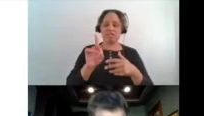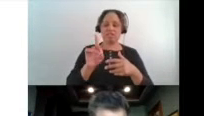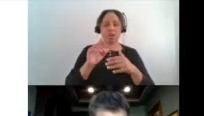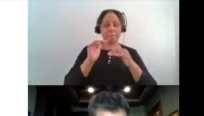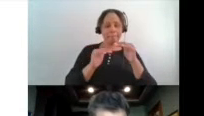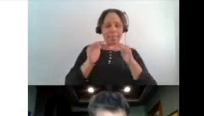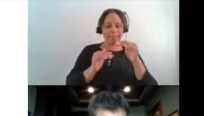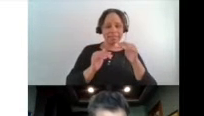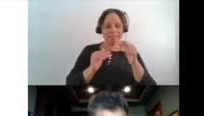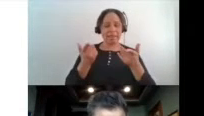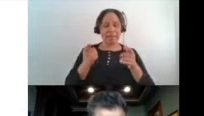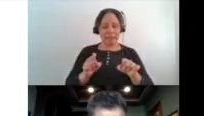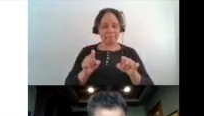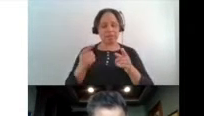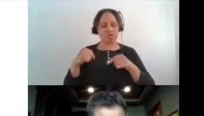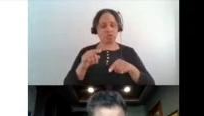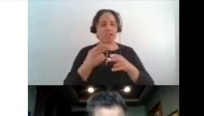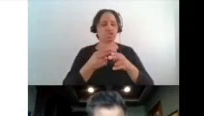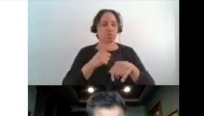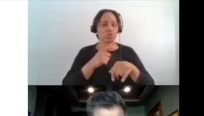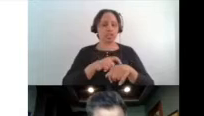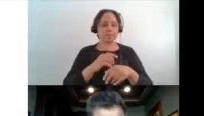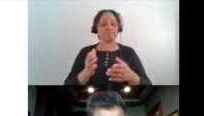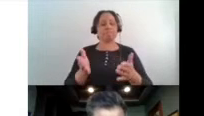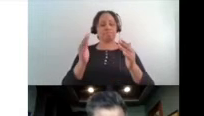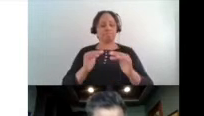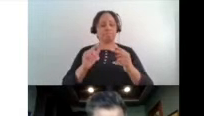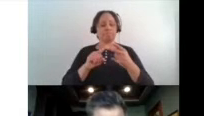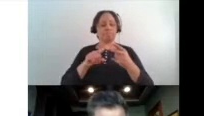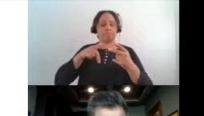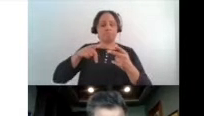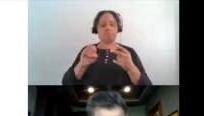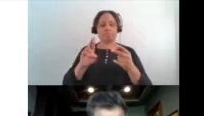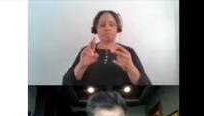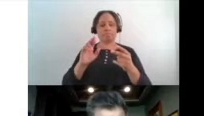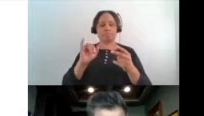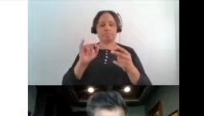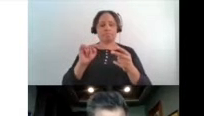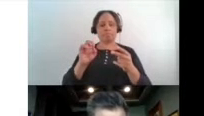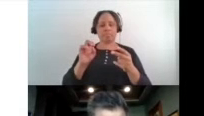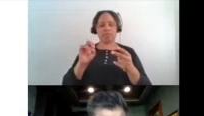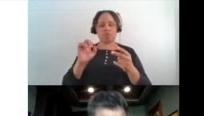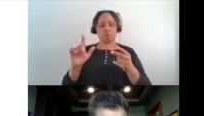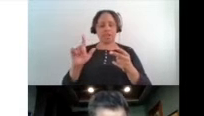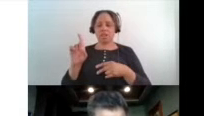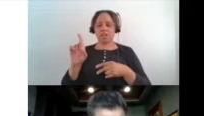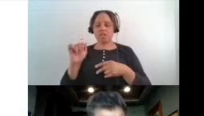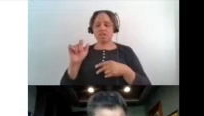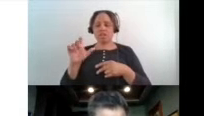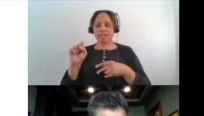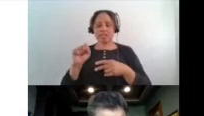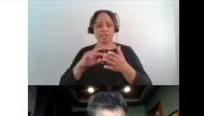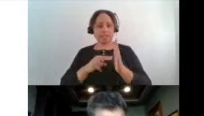happening during that short time. Peritoneal dialysis is a surgeon places a tube into the